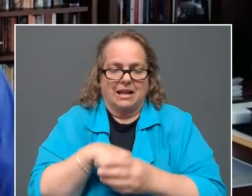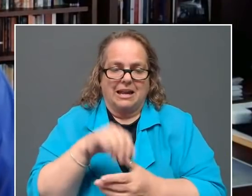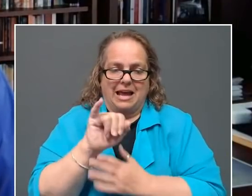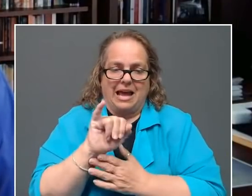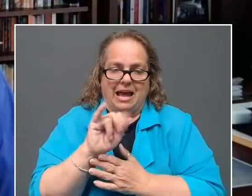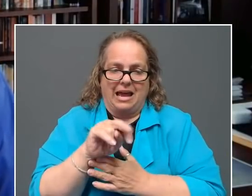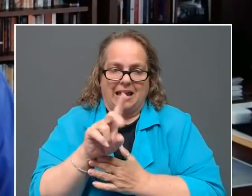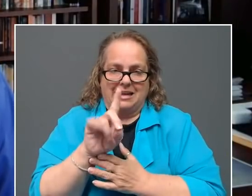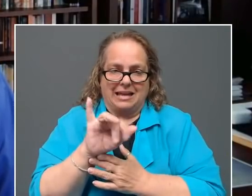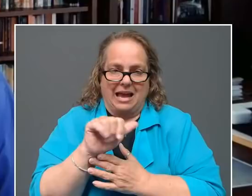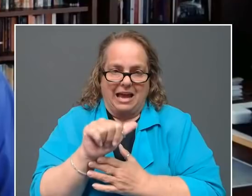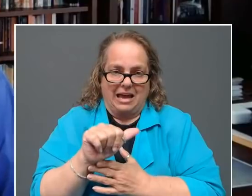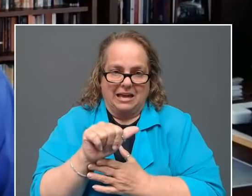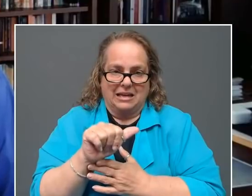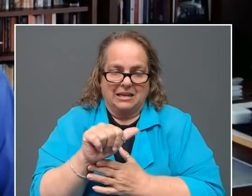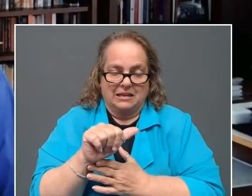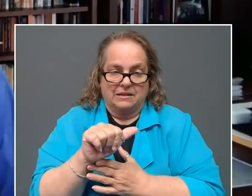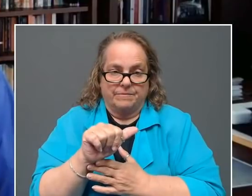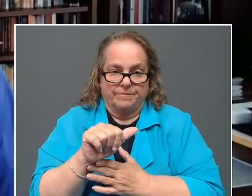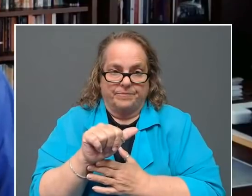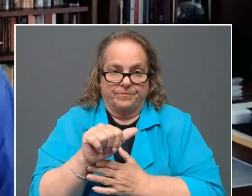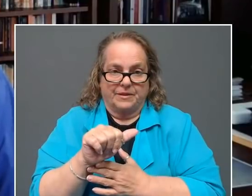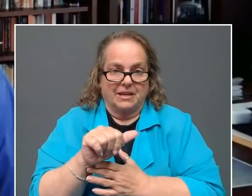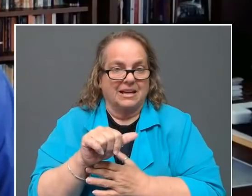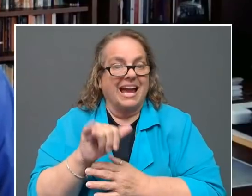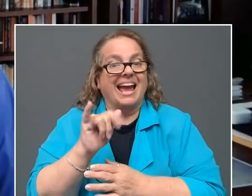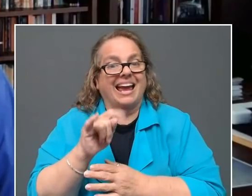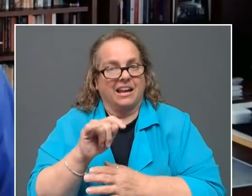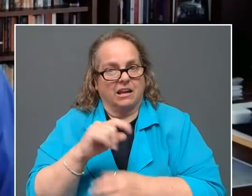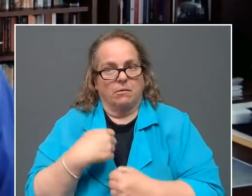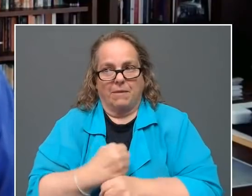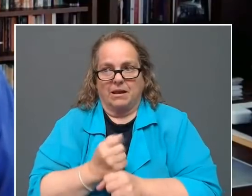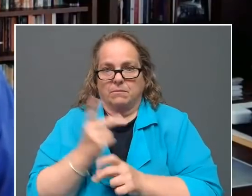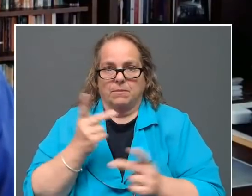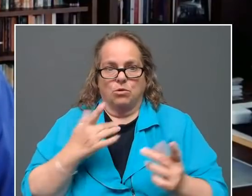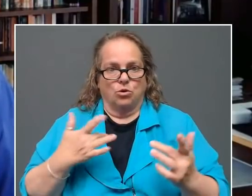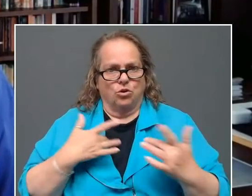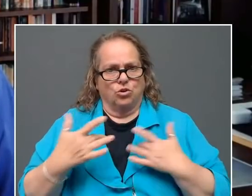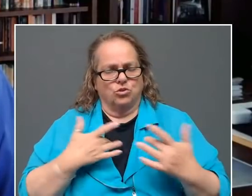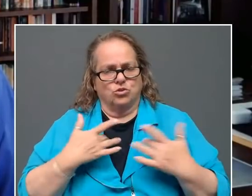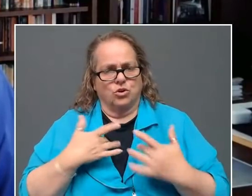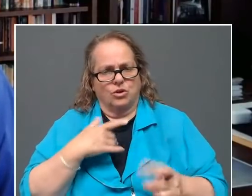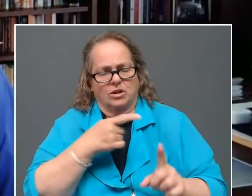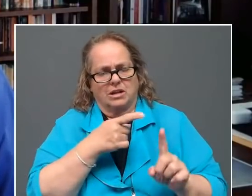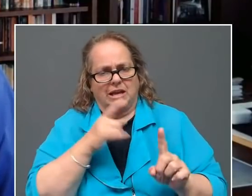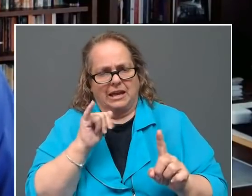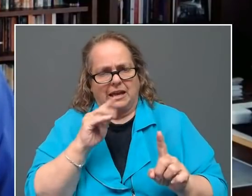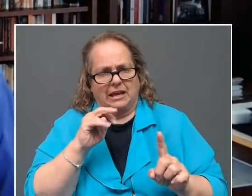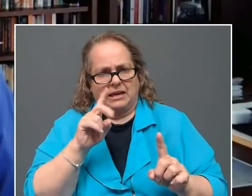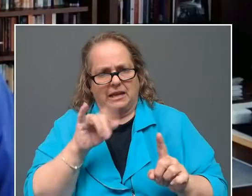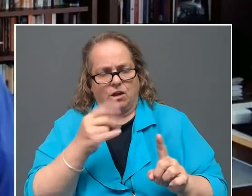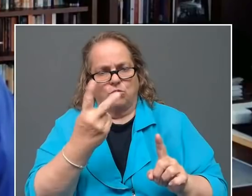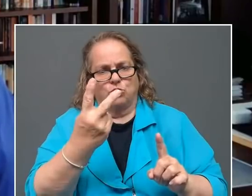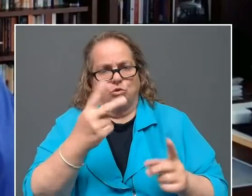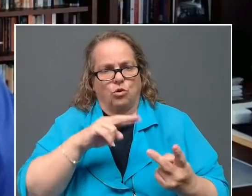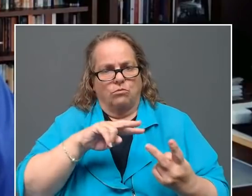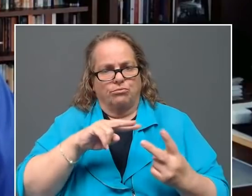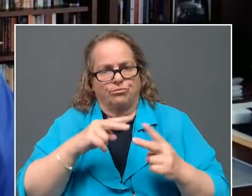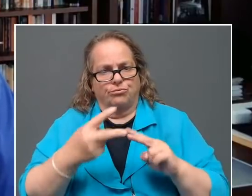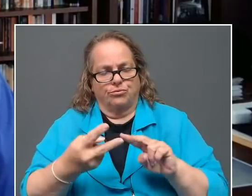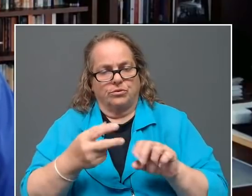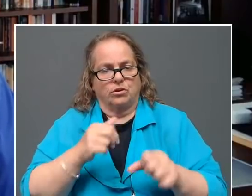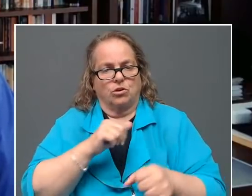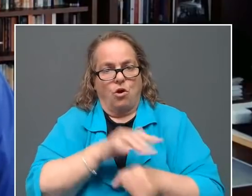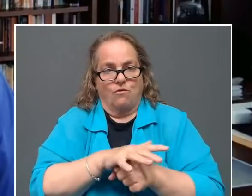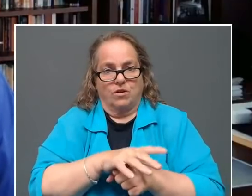virus that was sequenced. And it raised the concern, with those 2 mutations taken together in the same strain